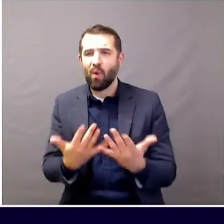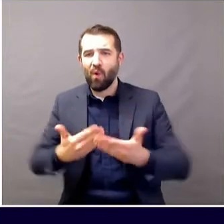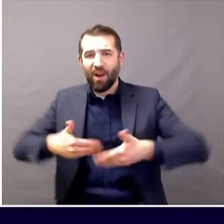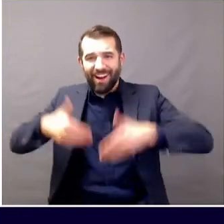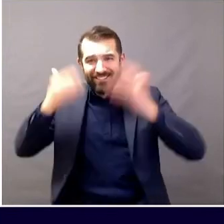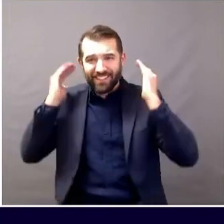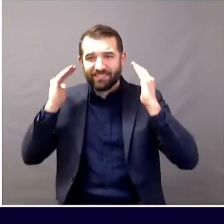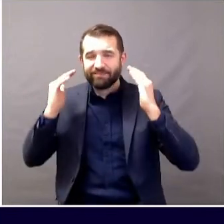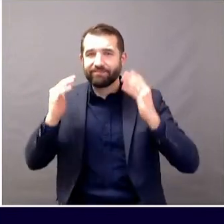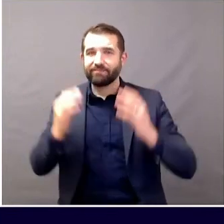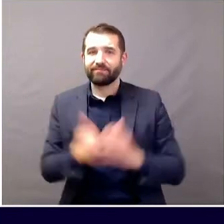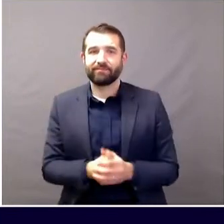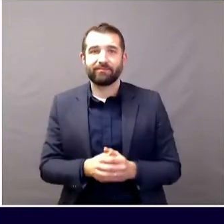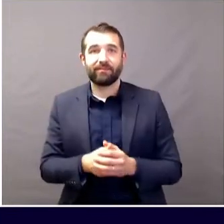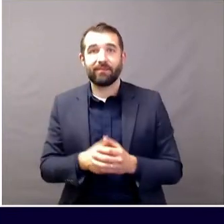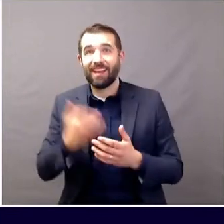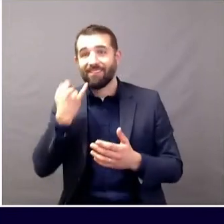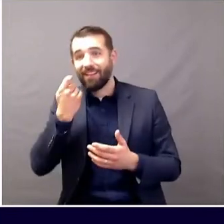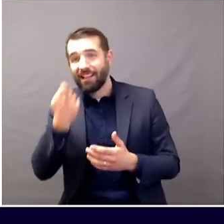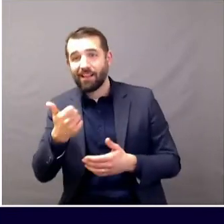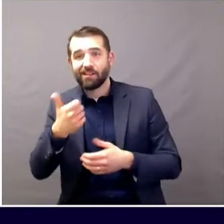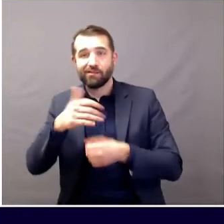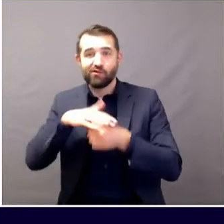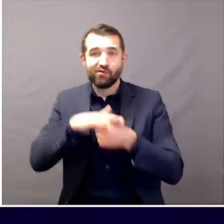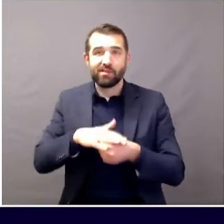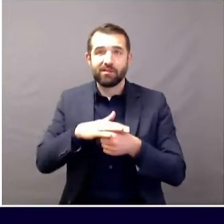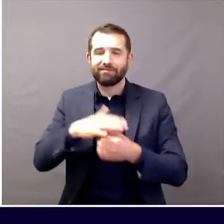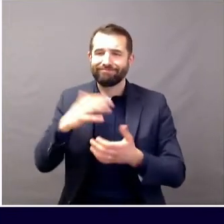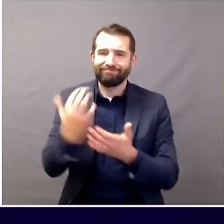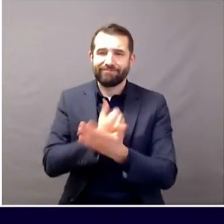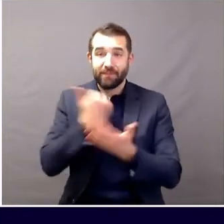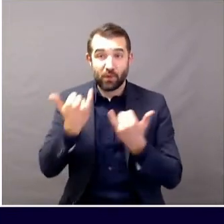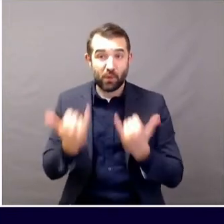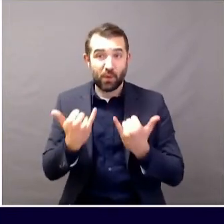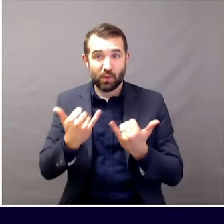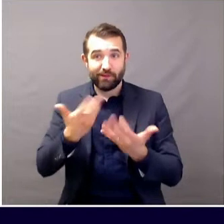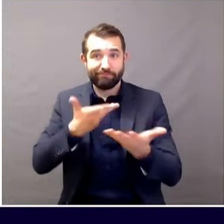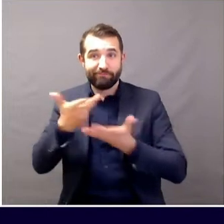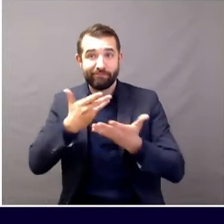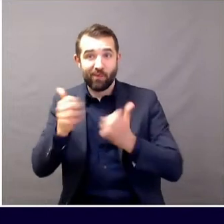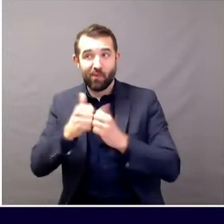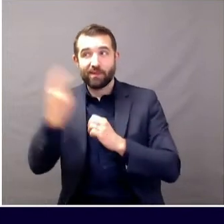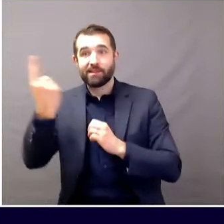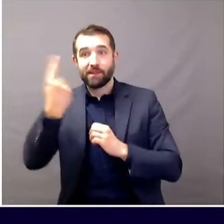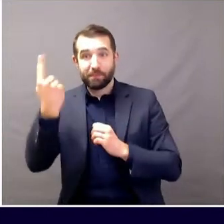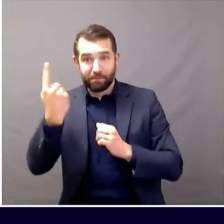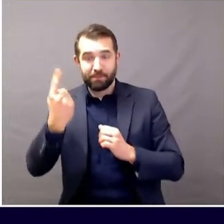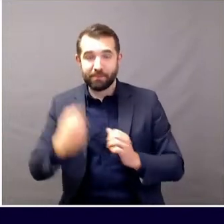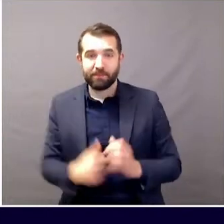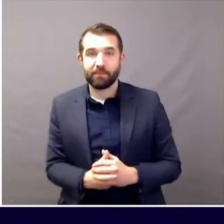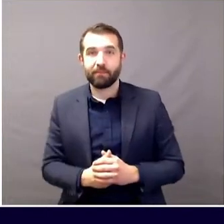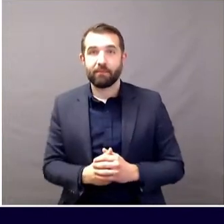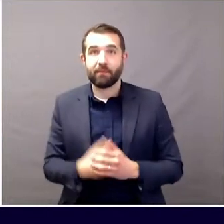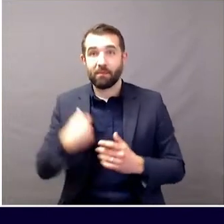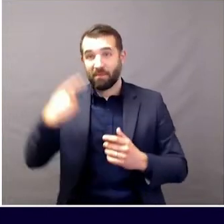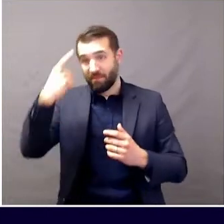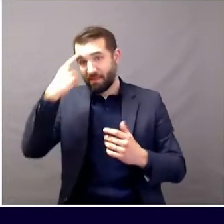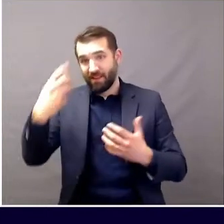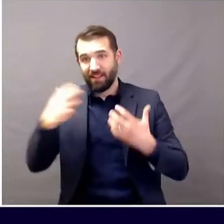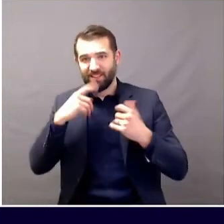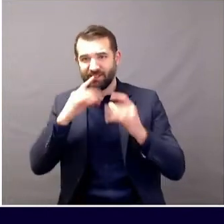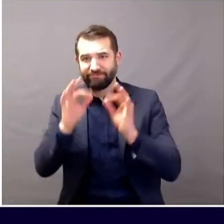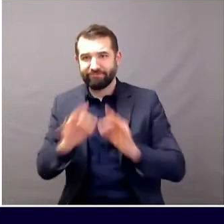struggling even a little bit, if you're stressed out, don't wait. Prevention is just as important for mental health as it is for other parts of